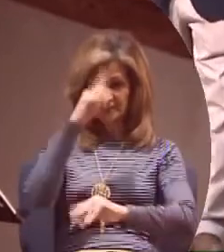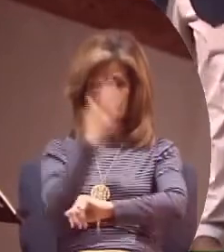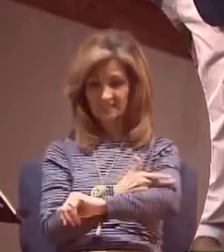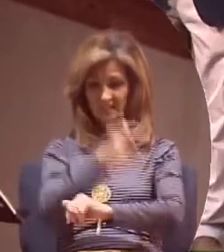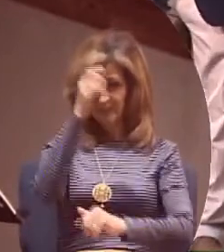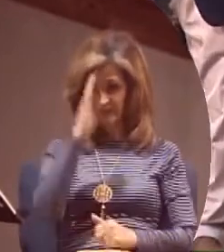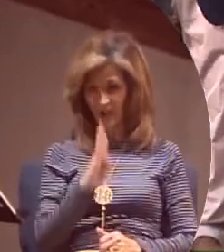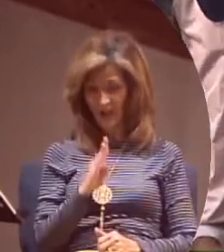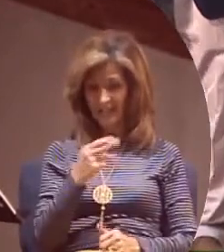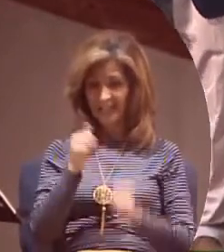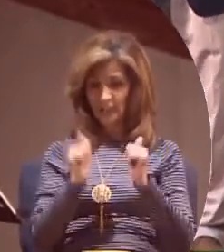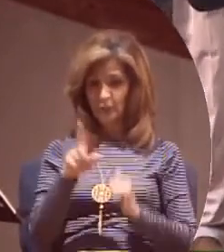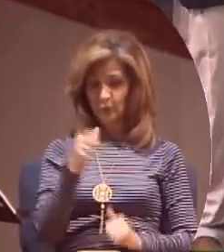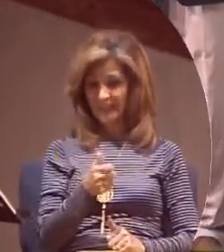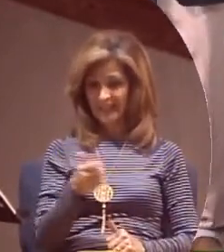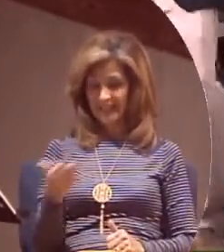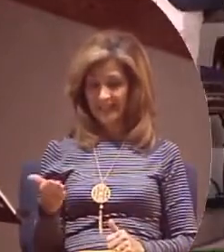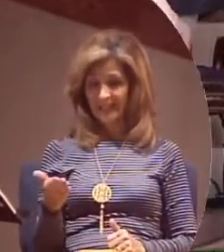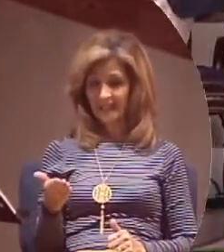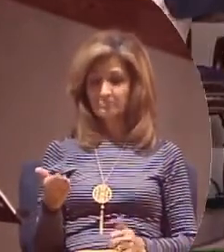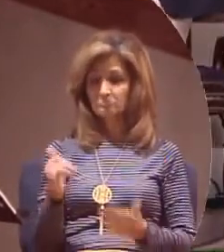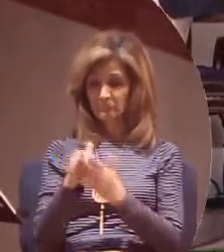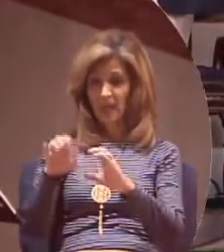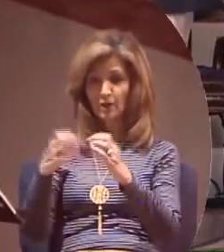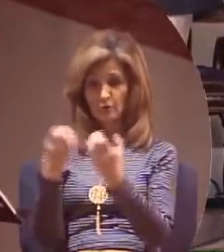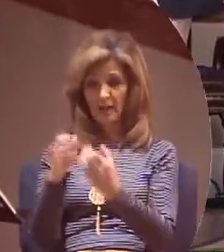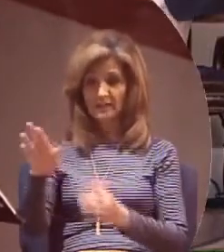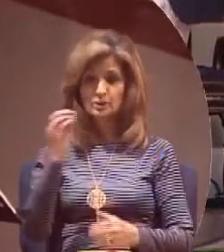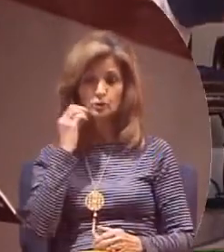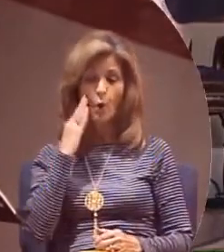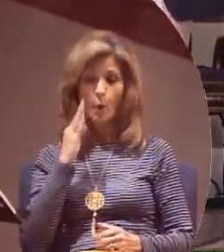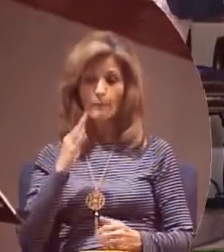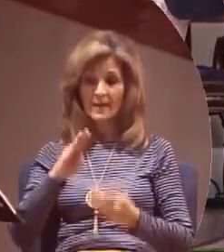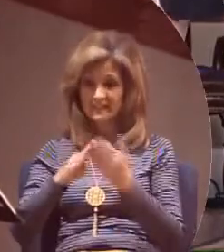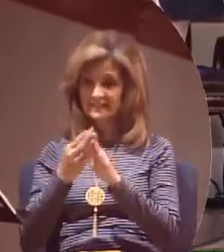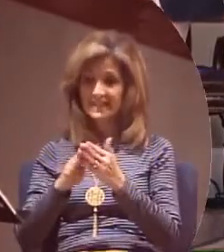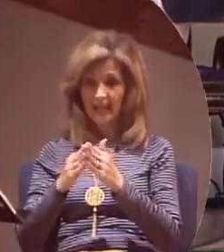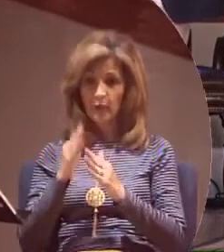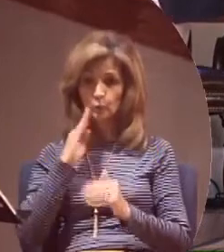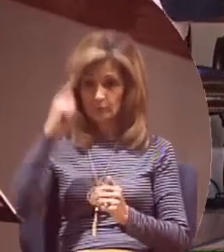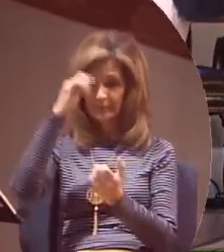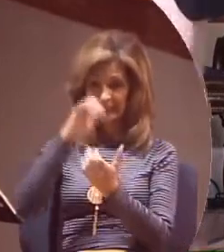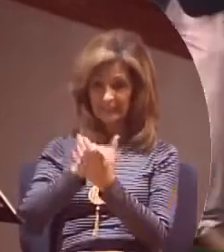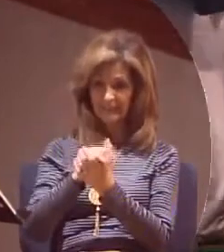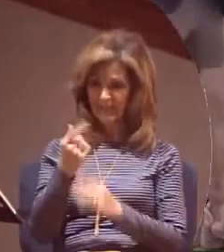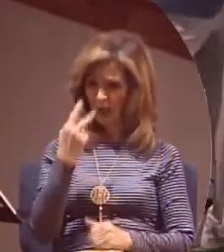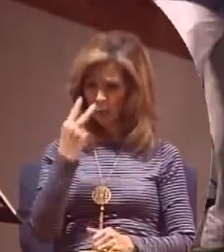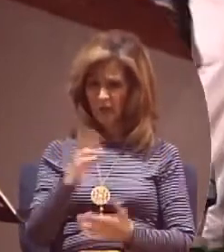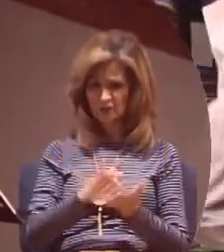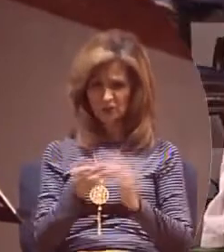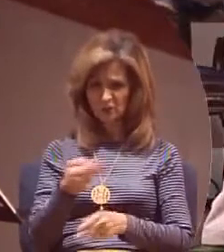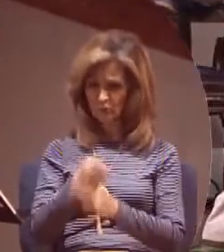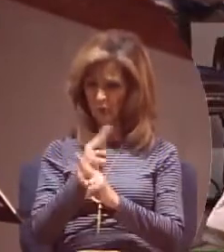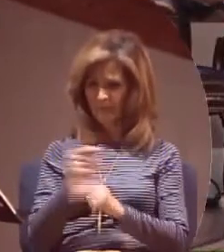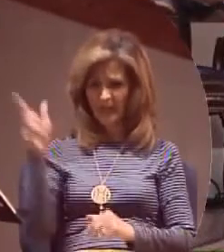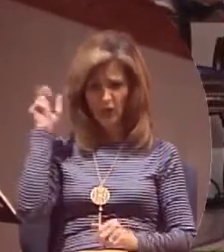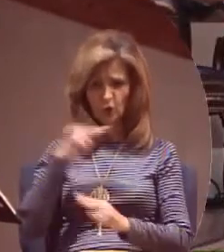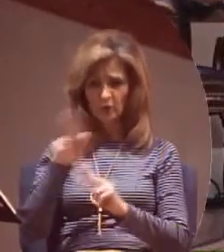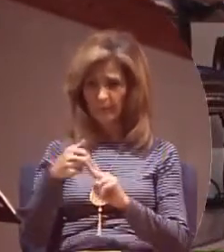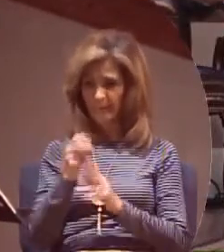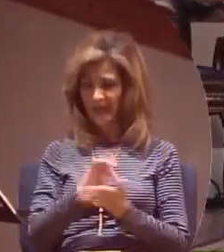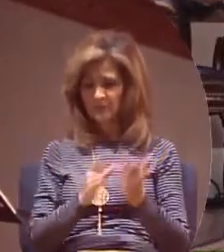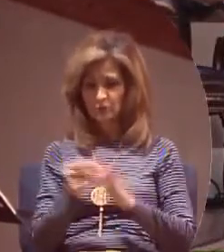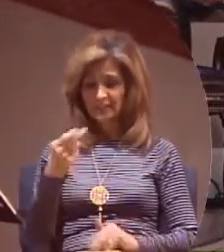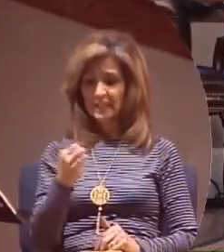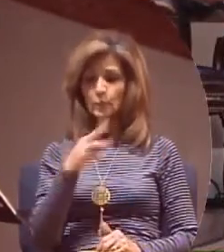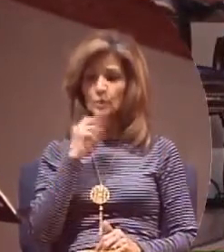God and he could do anything, it would be that crowd at Nazareth. They'd watched him grow up, for crying out loud. I mean, they'd heard about him.